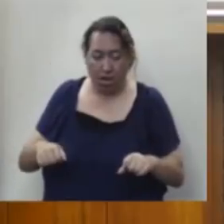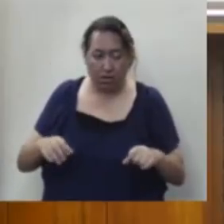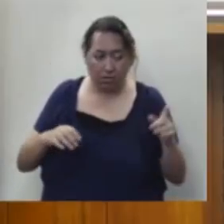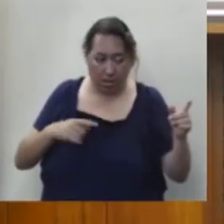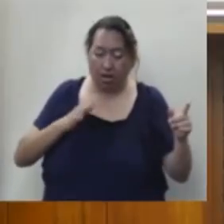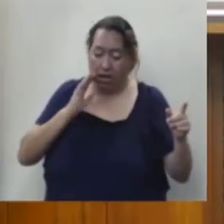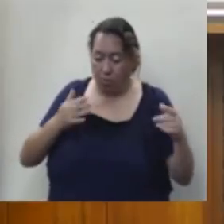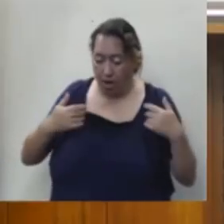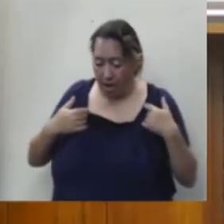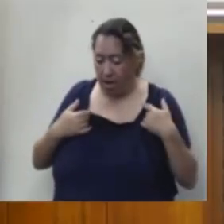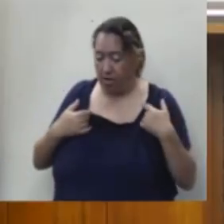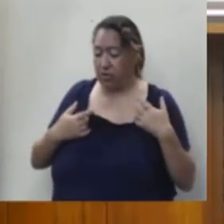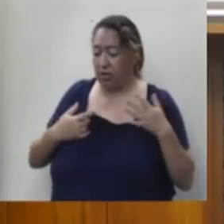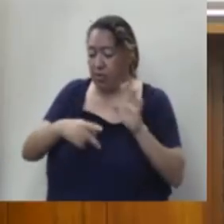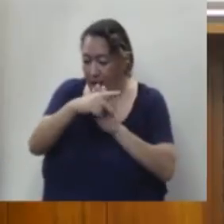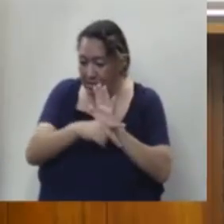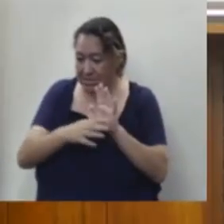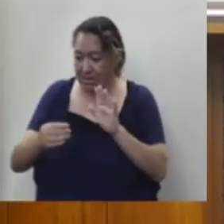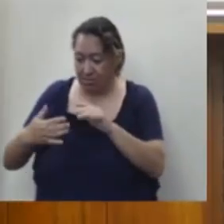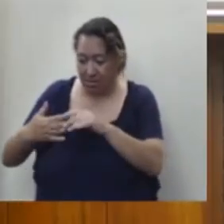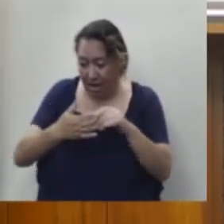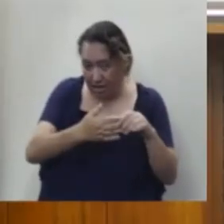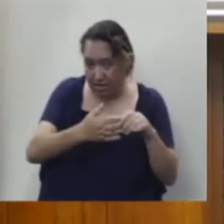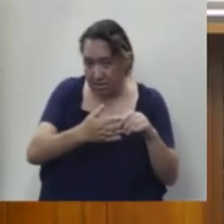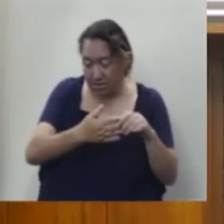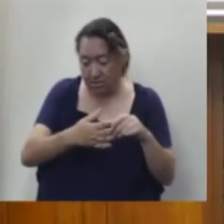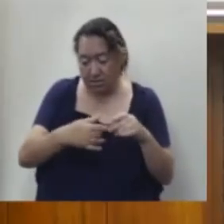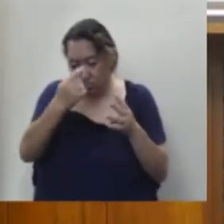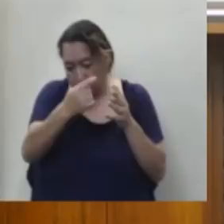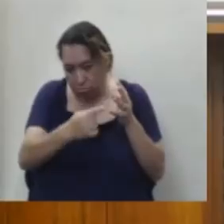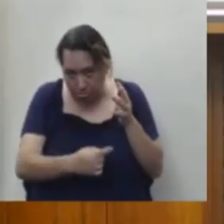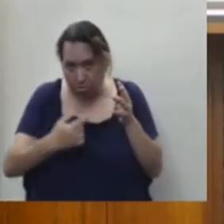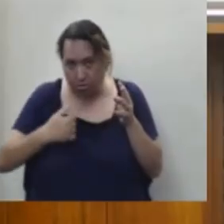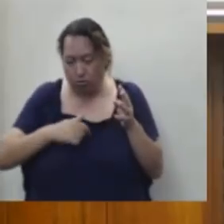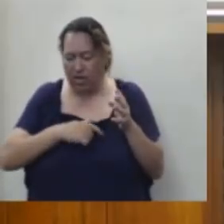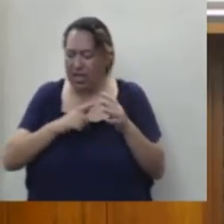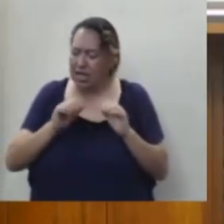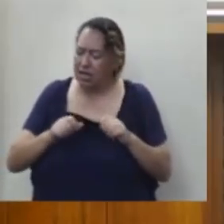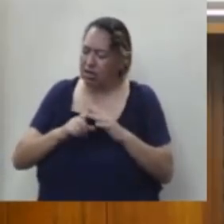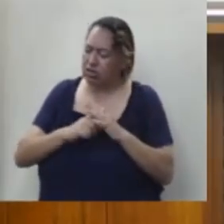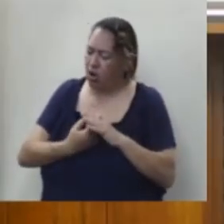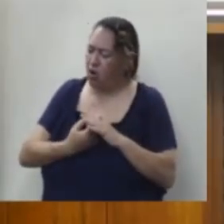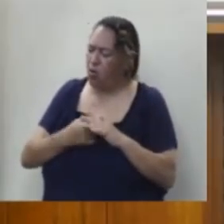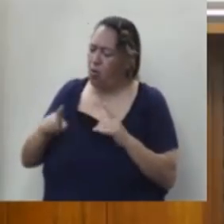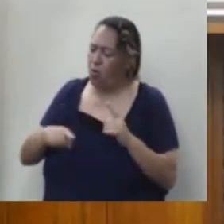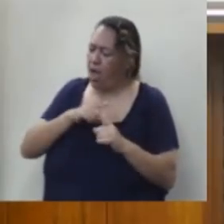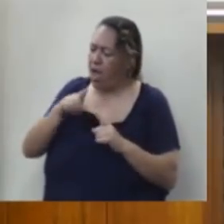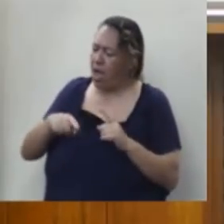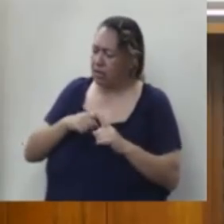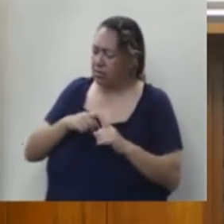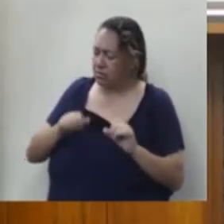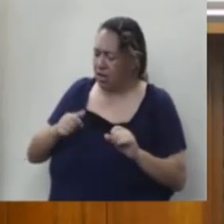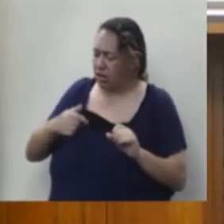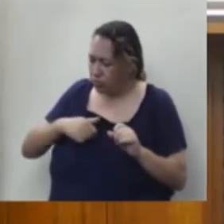the guidance, and we can start looking at when we can trigger the restrictions being lifted. And